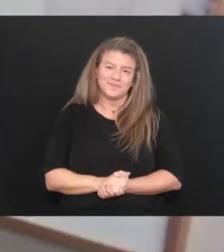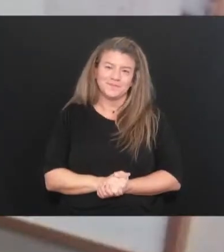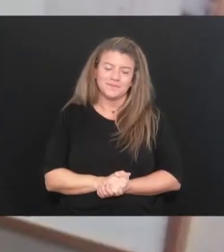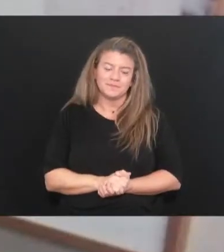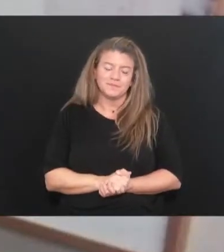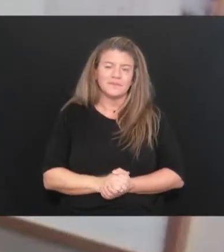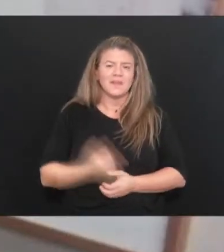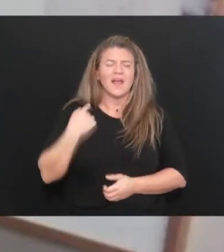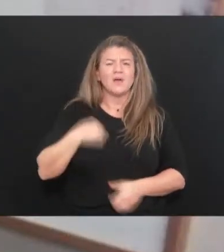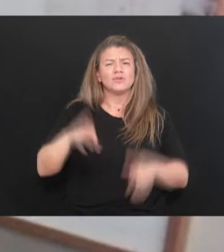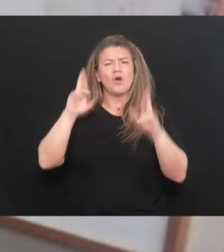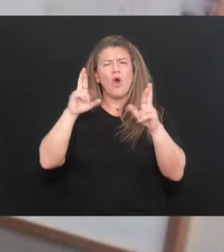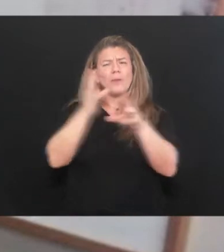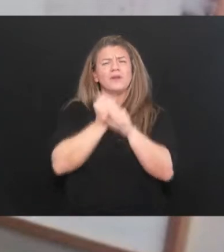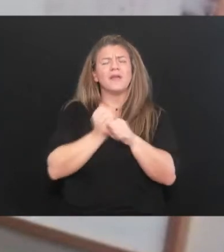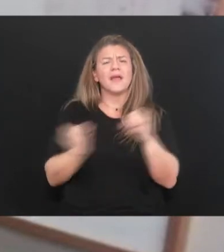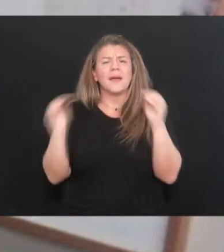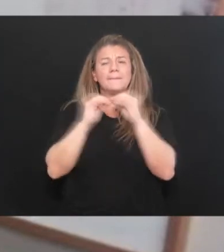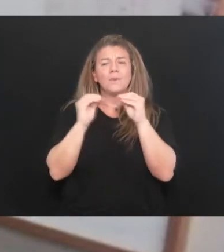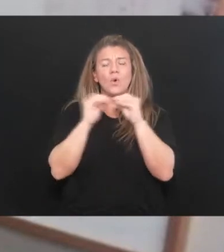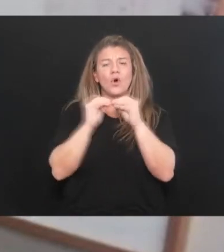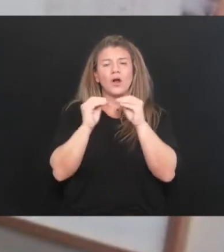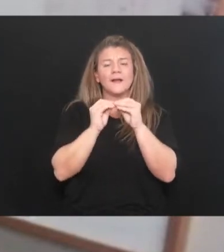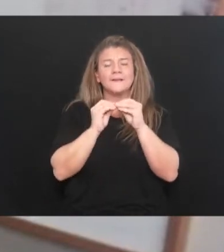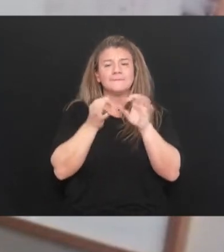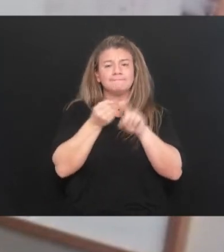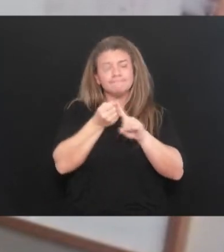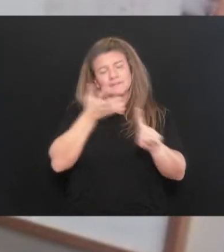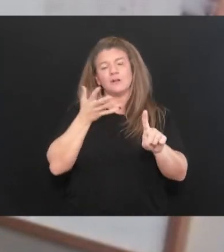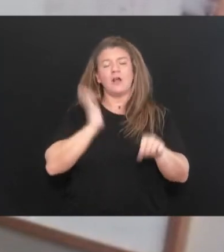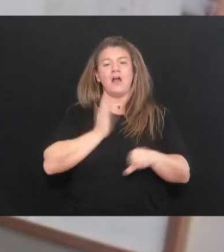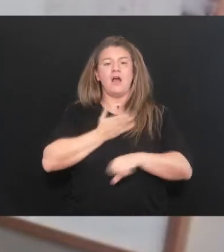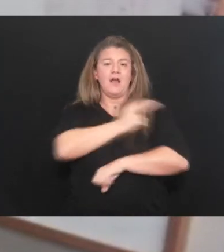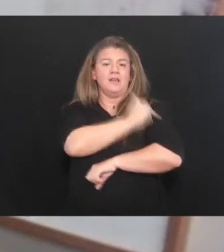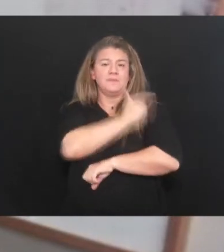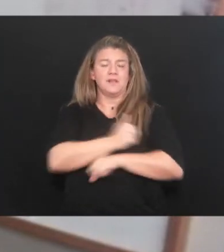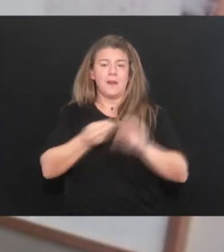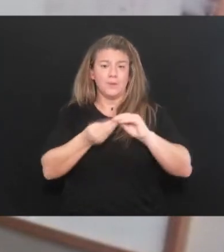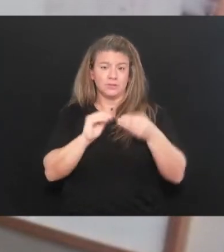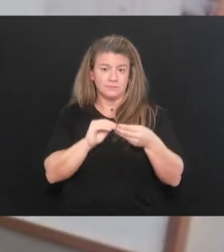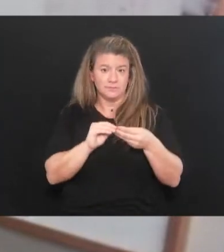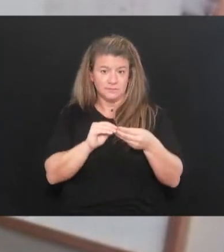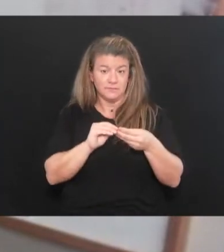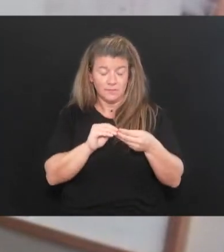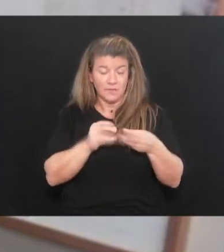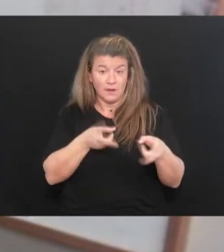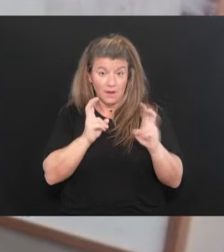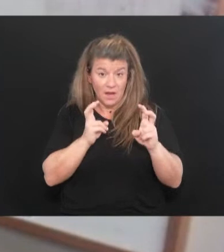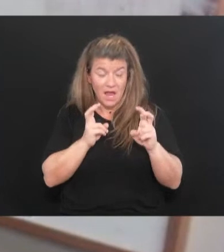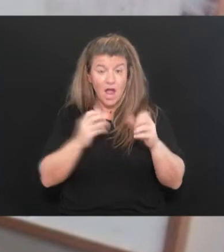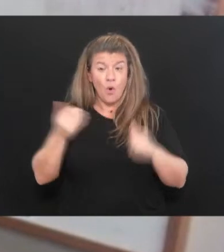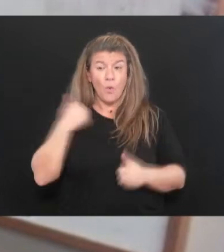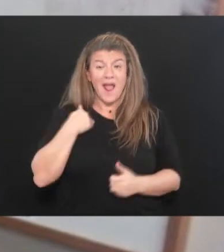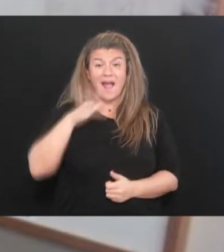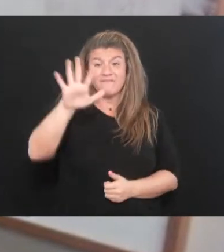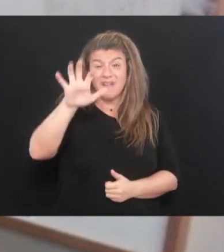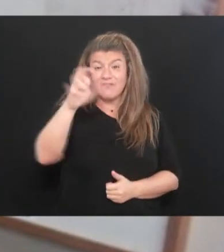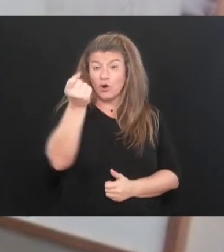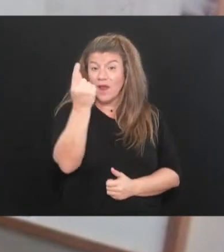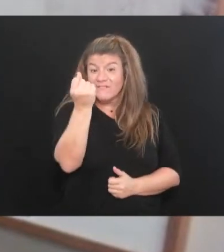I was hoping to get a little bit more context on our hospitalization numbers. So we have